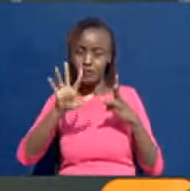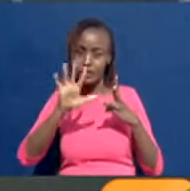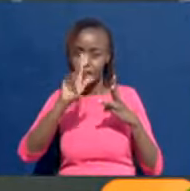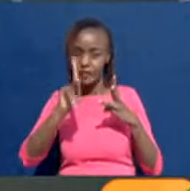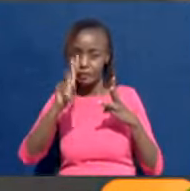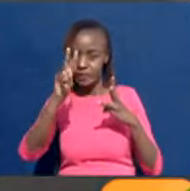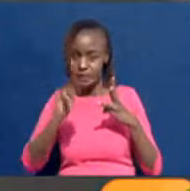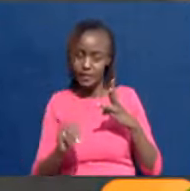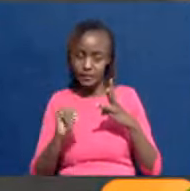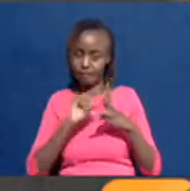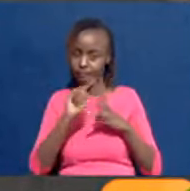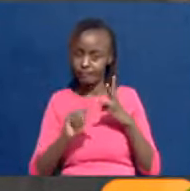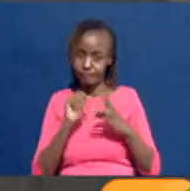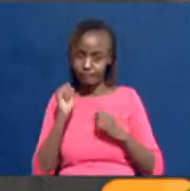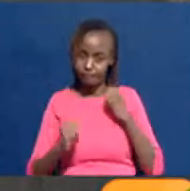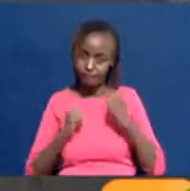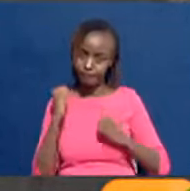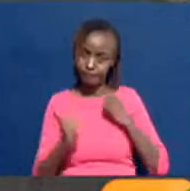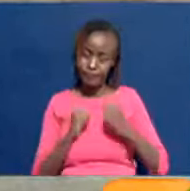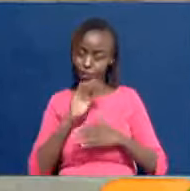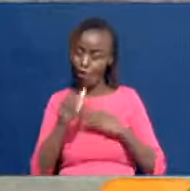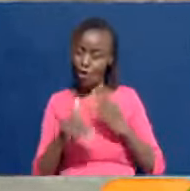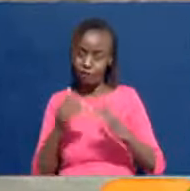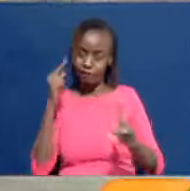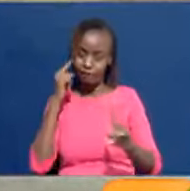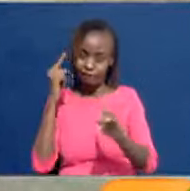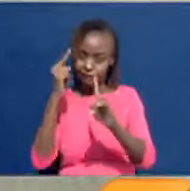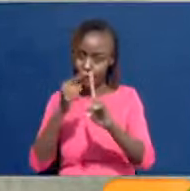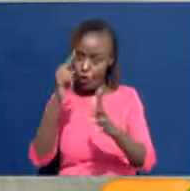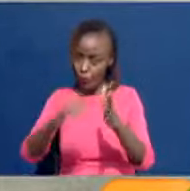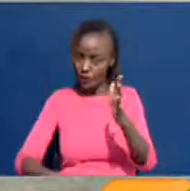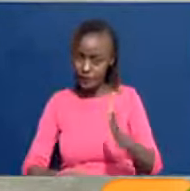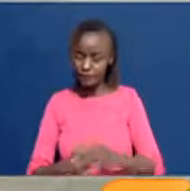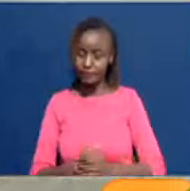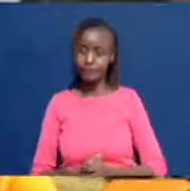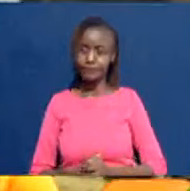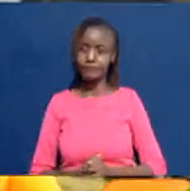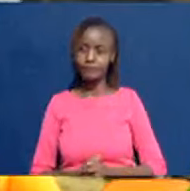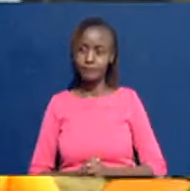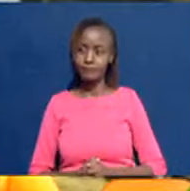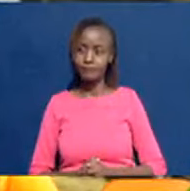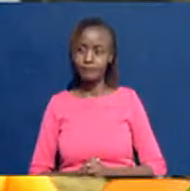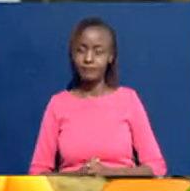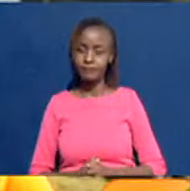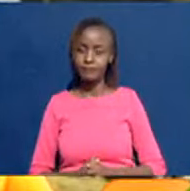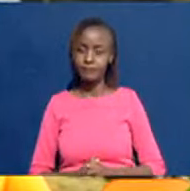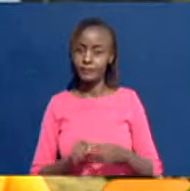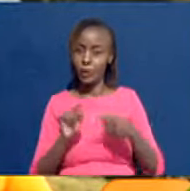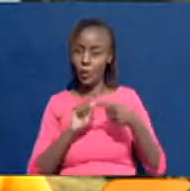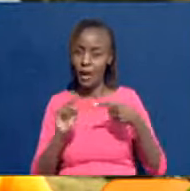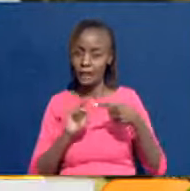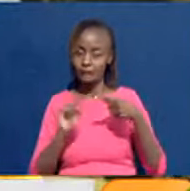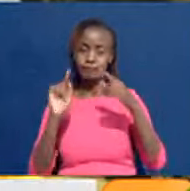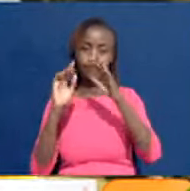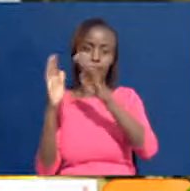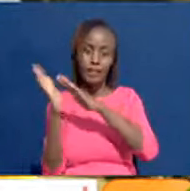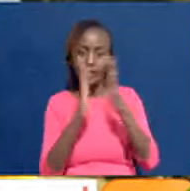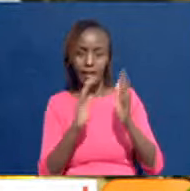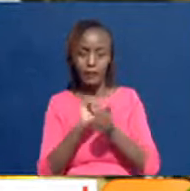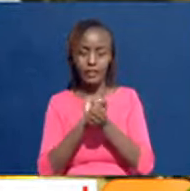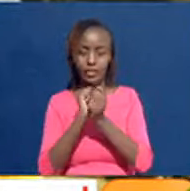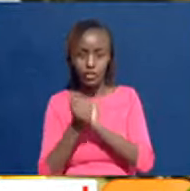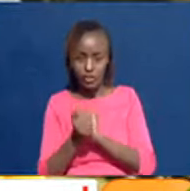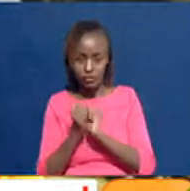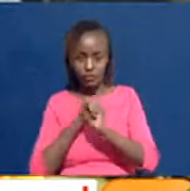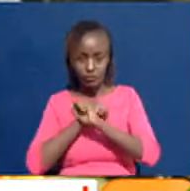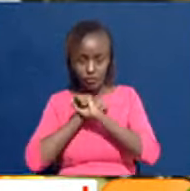race options, all for a good cause, according to race organizers. Number one is climate. Number two is to get